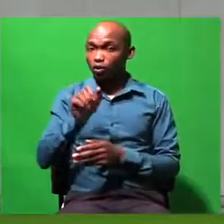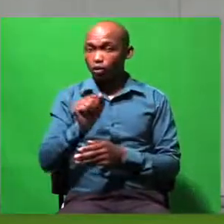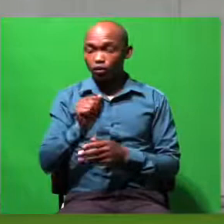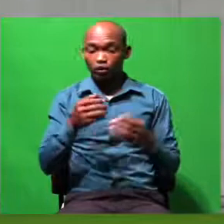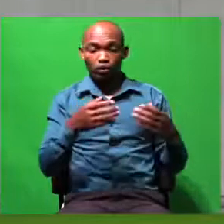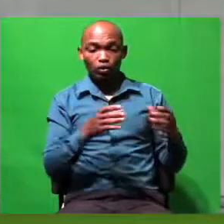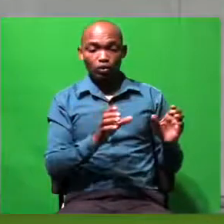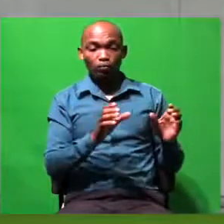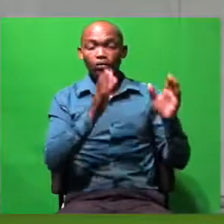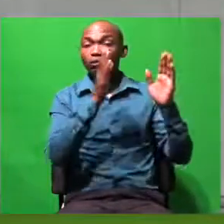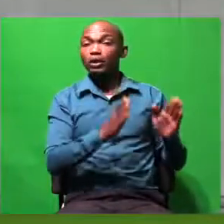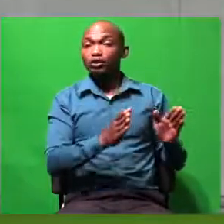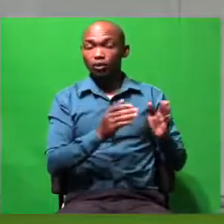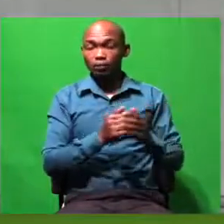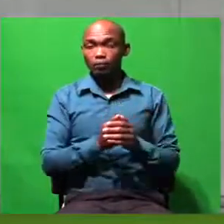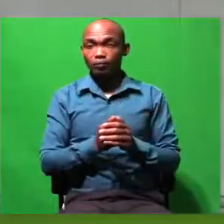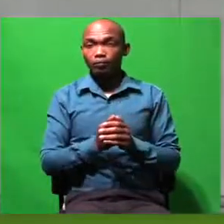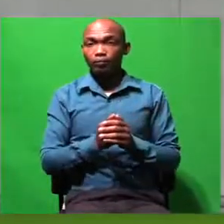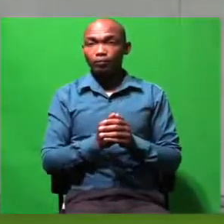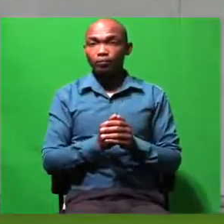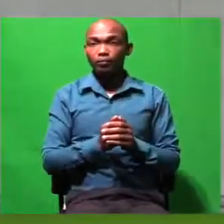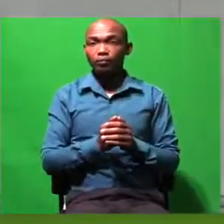special groups and